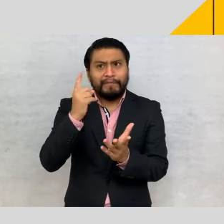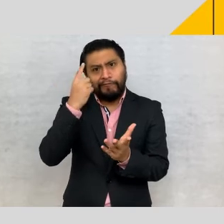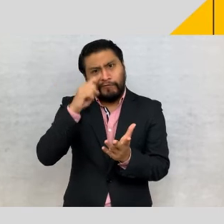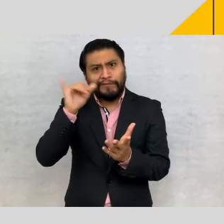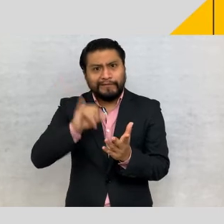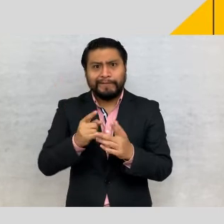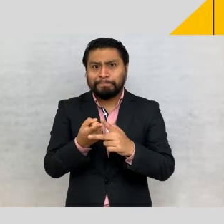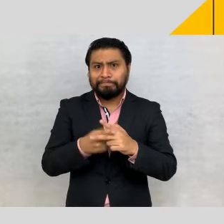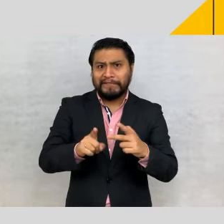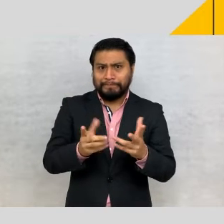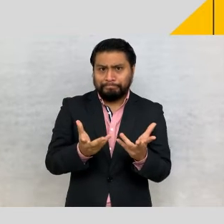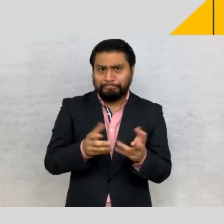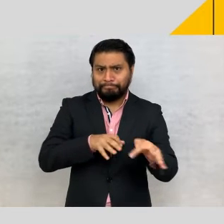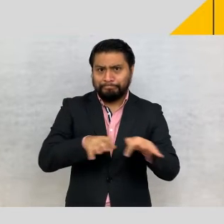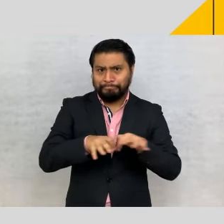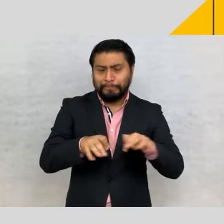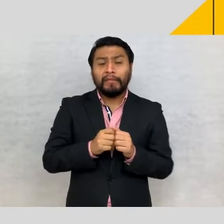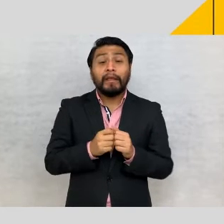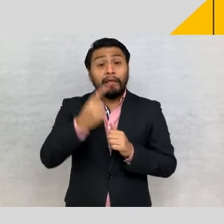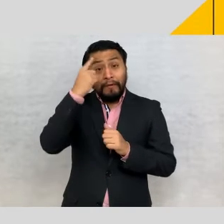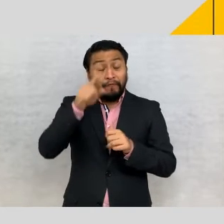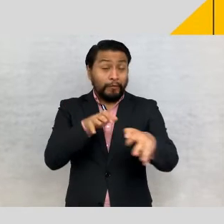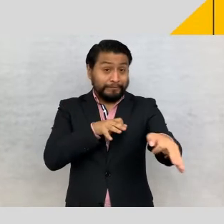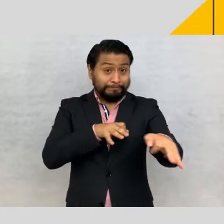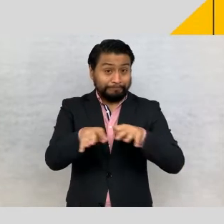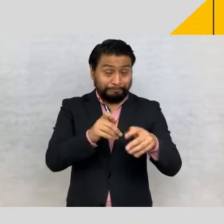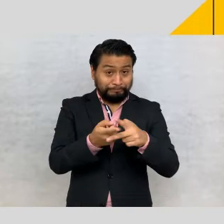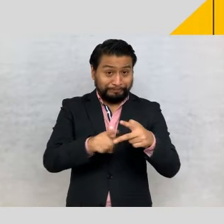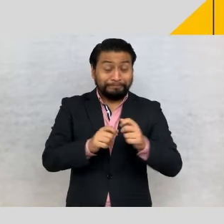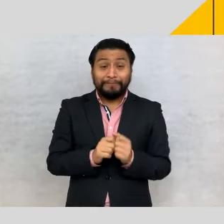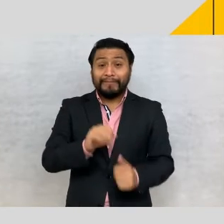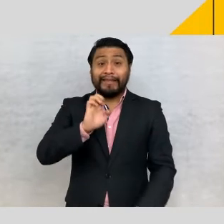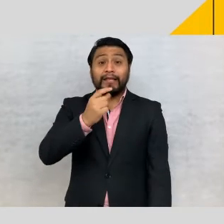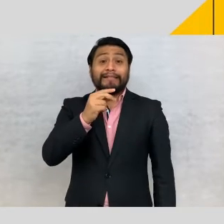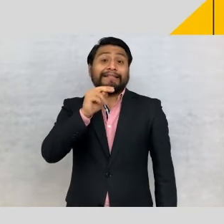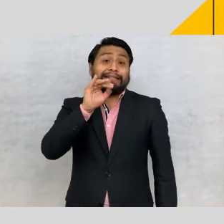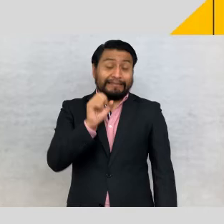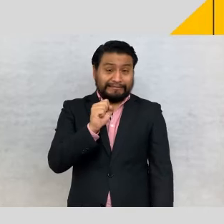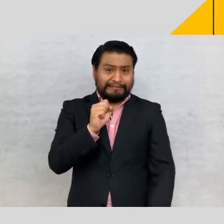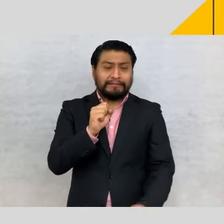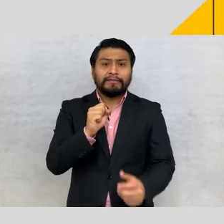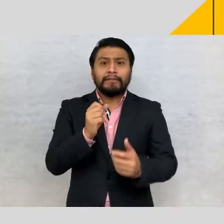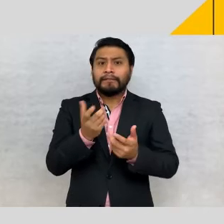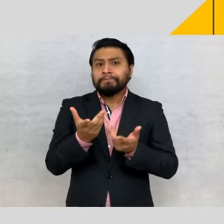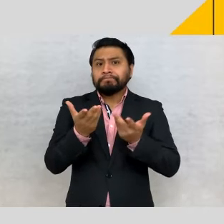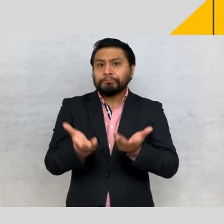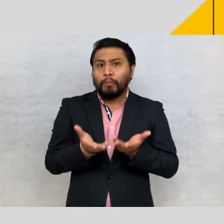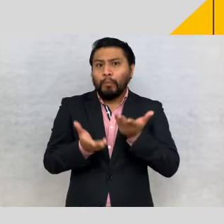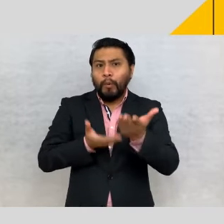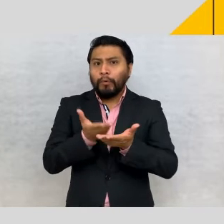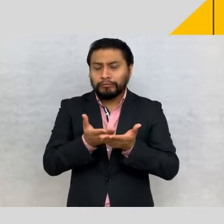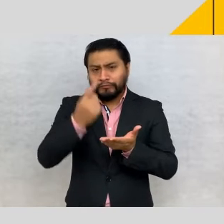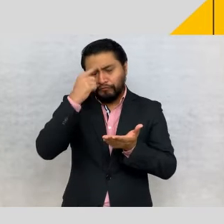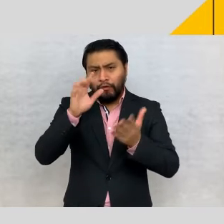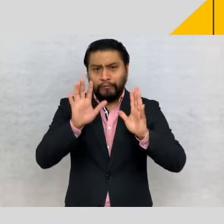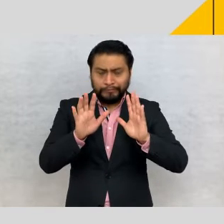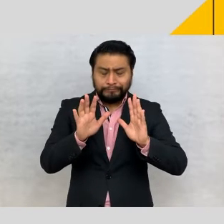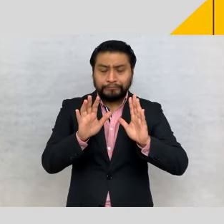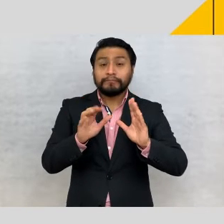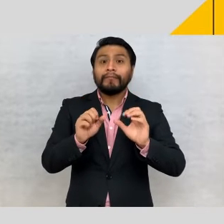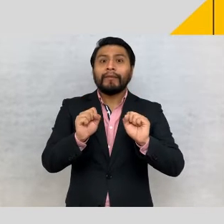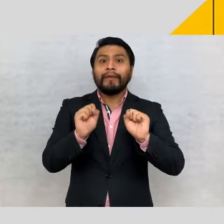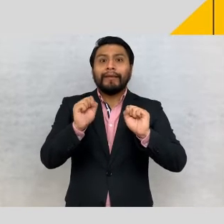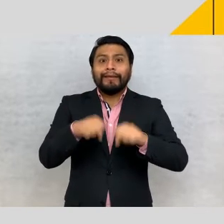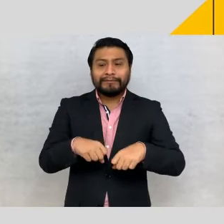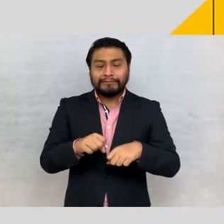this talk. To begin with, eugenics as a proposal to improve the race necessarily